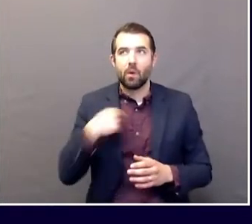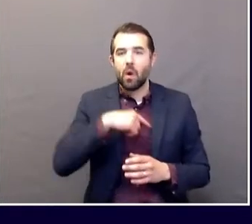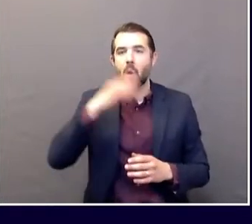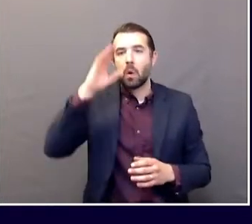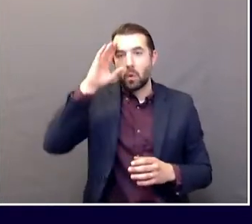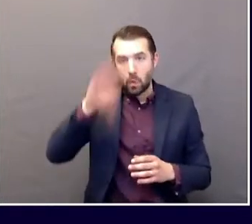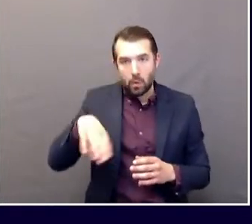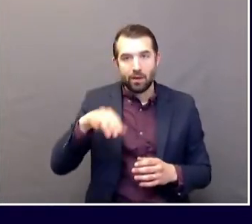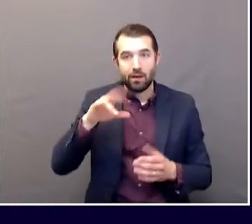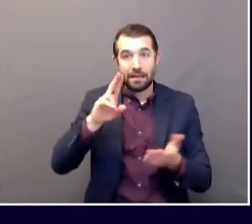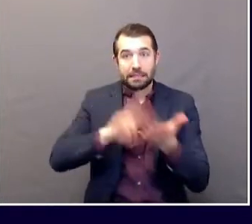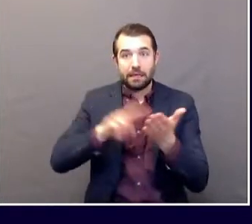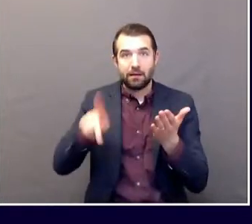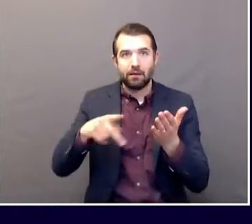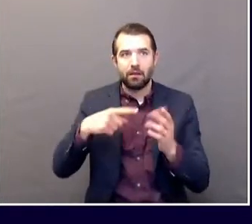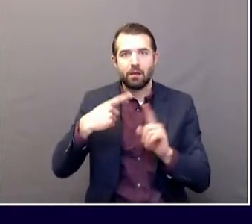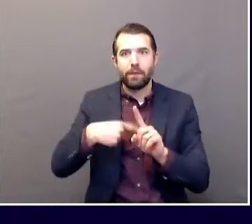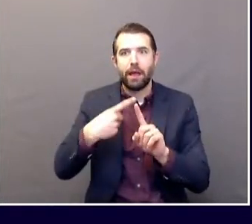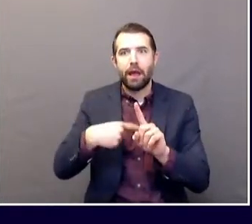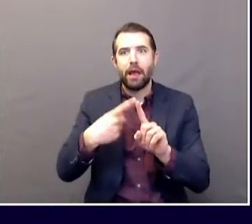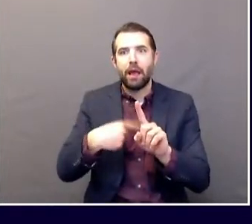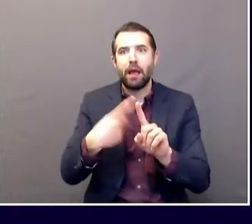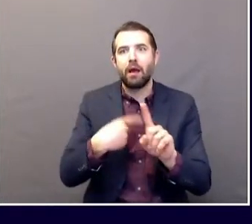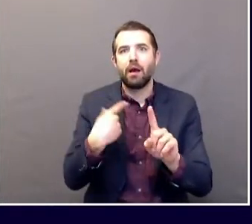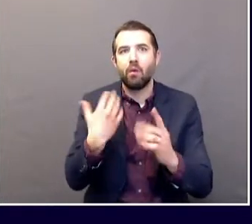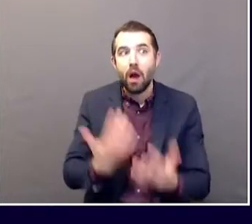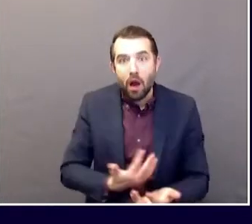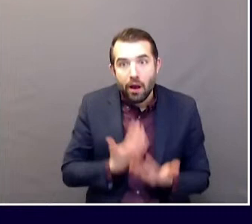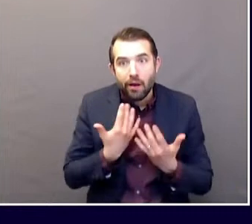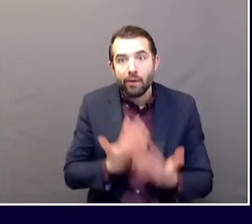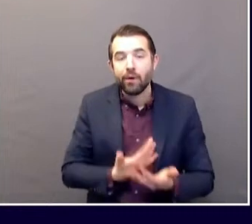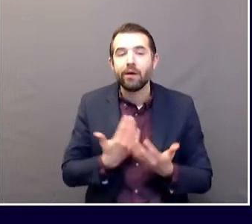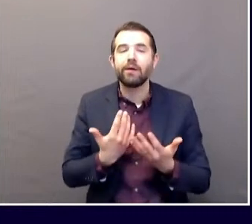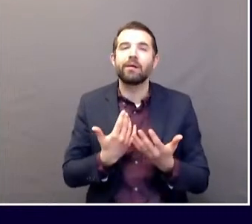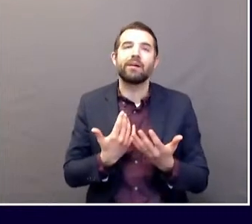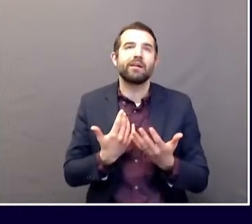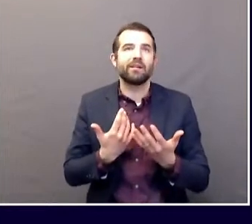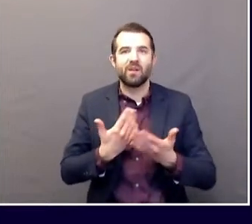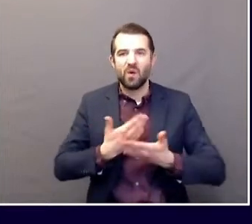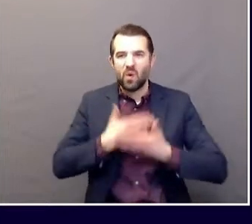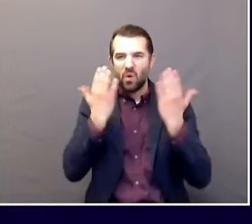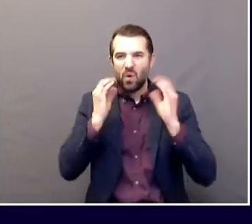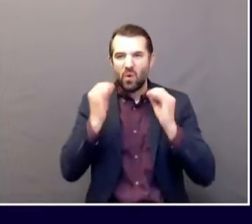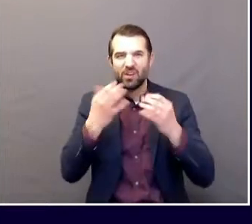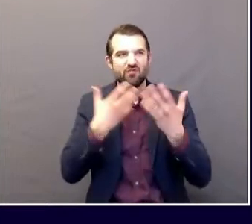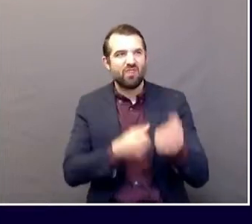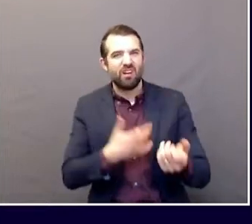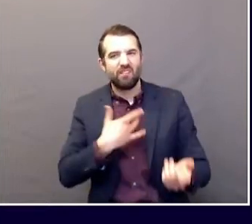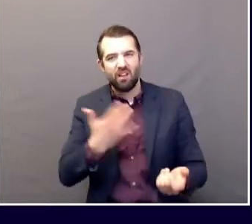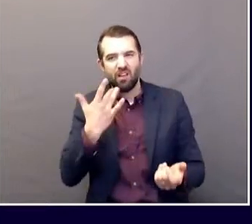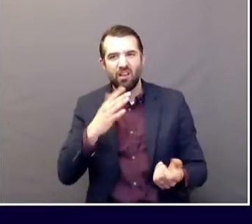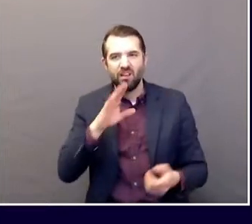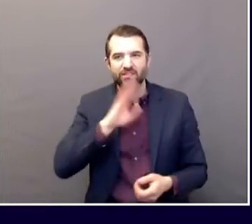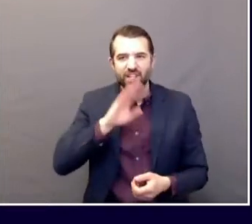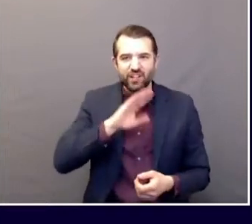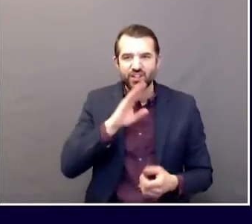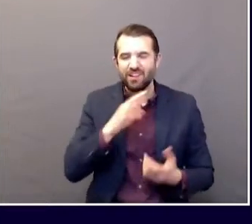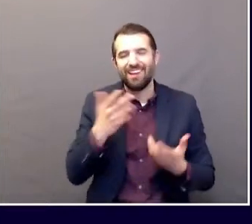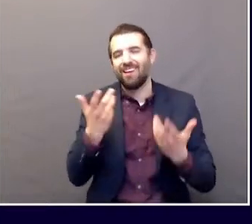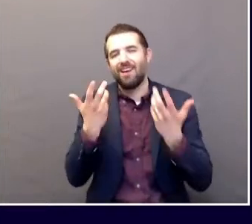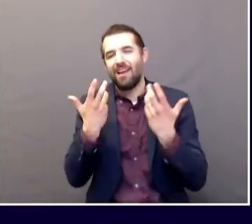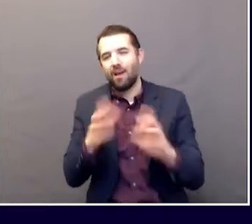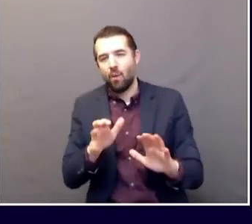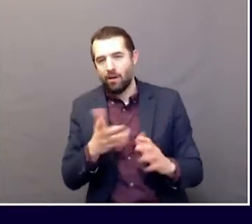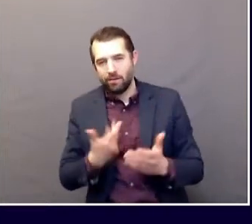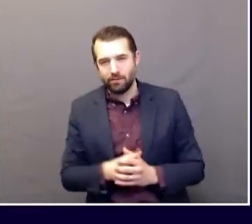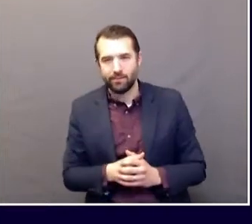you may be distrustful of the system. You may be discouraged, and we don't want people to be discouraged. We want them to sign up closer to just